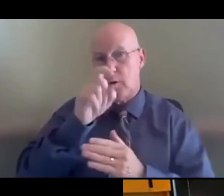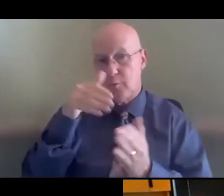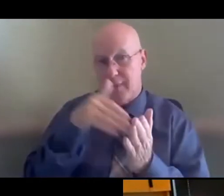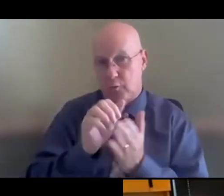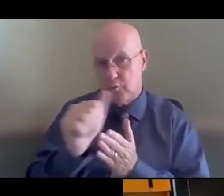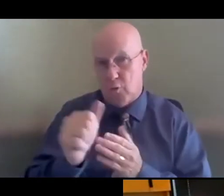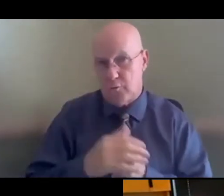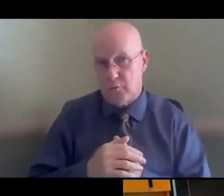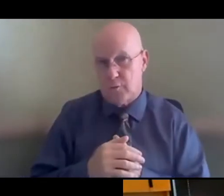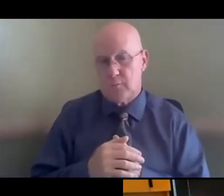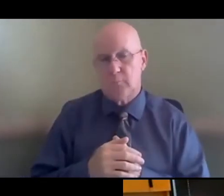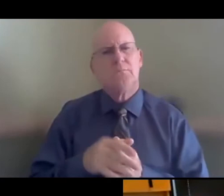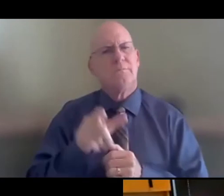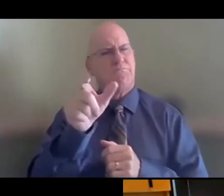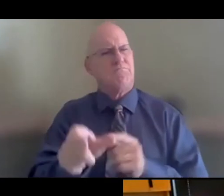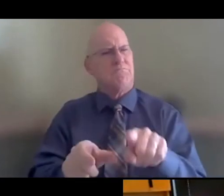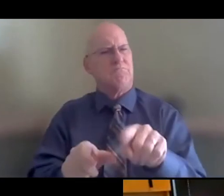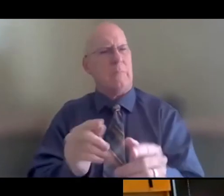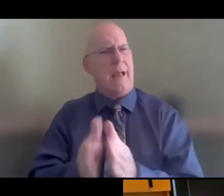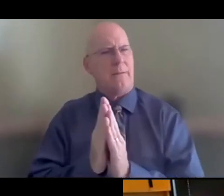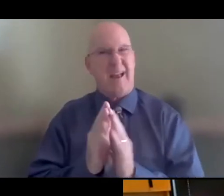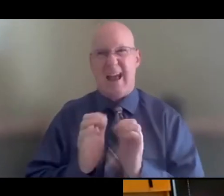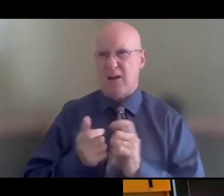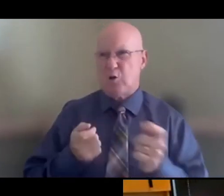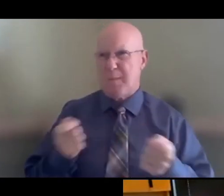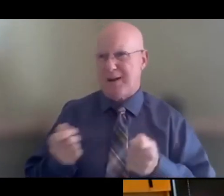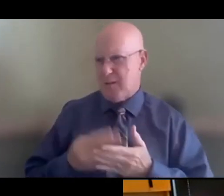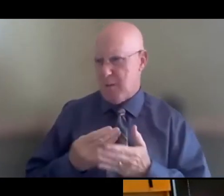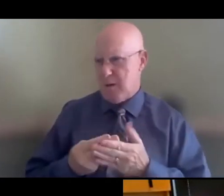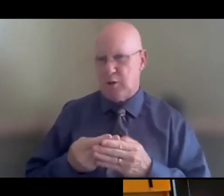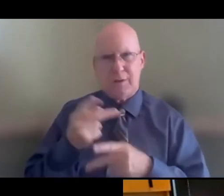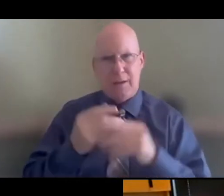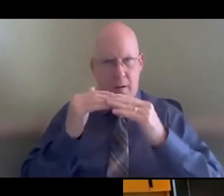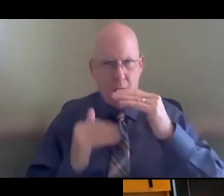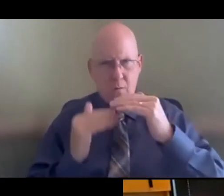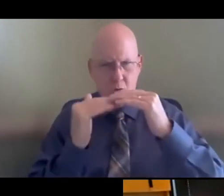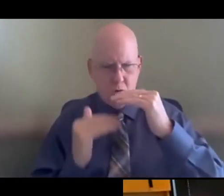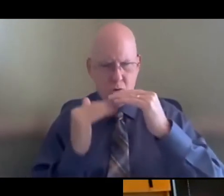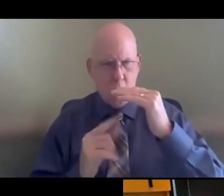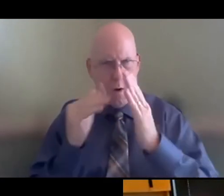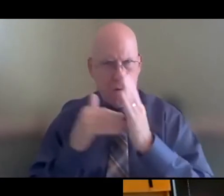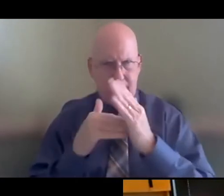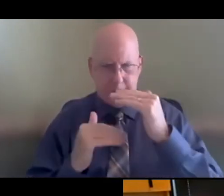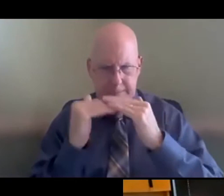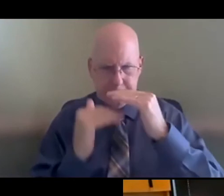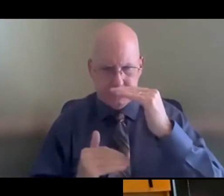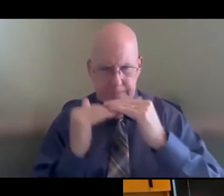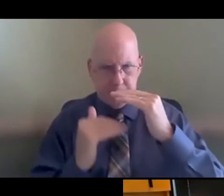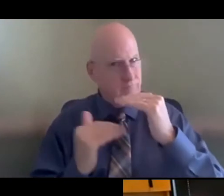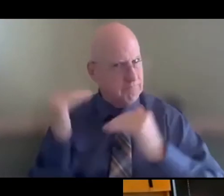And this individual is asking, how do you manage the funds to keep it under the $100,000?